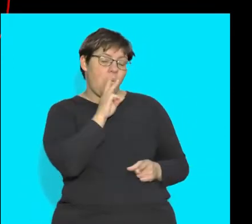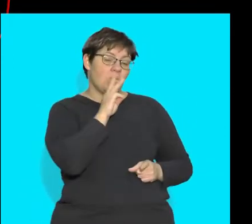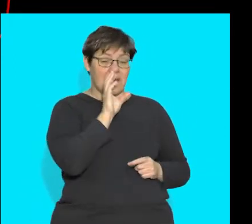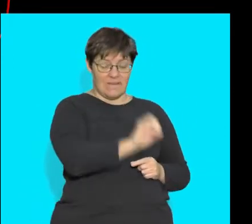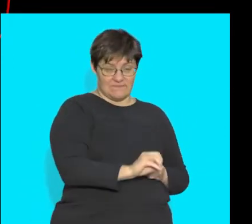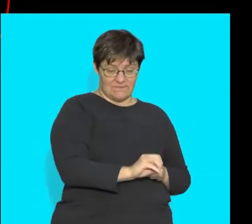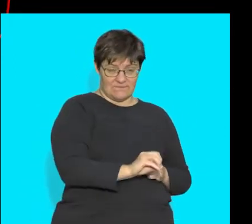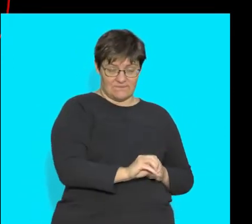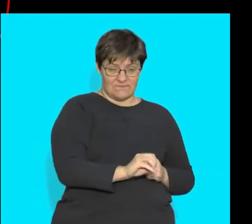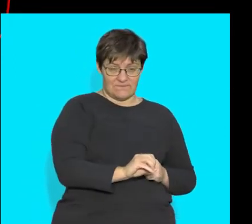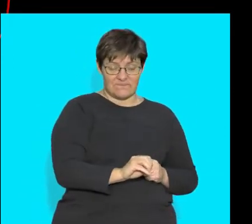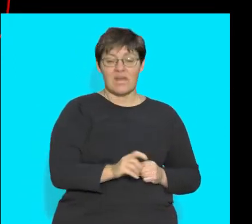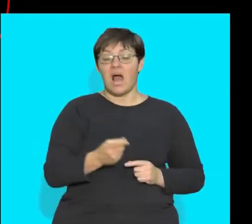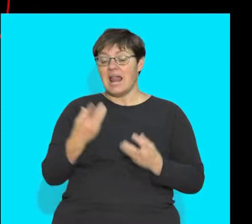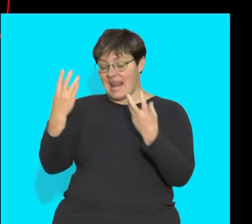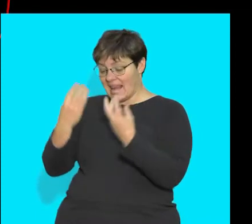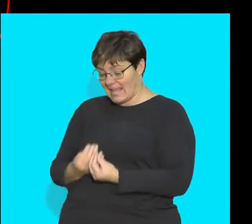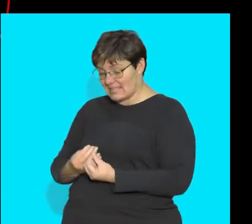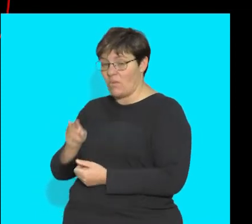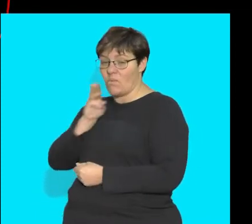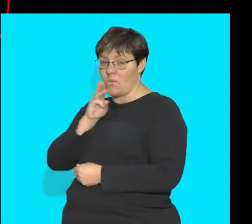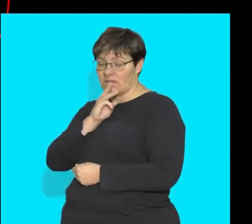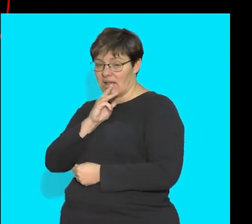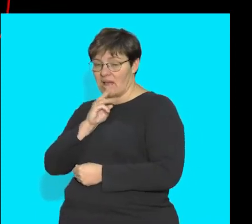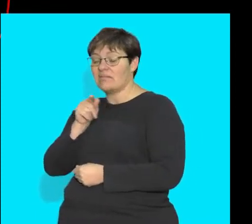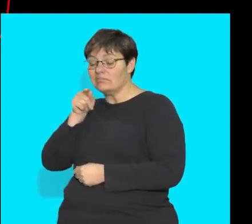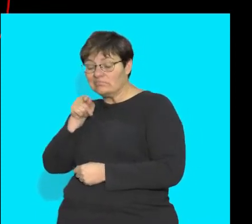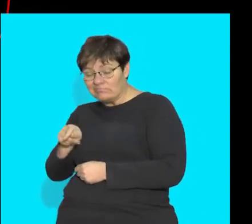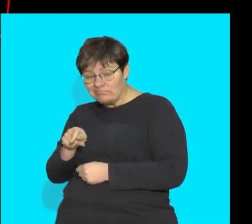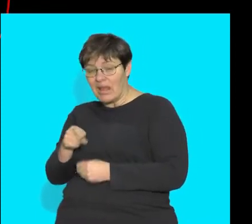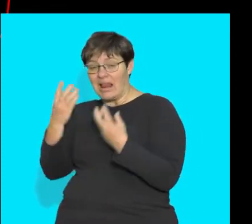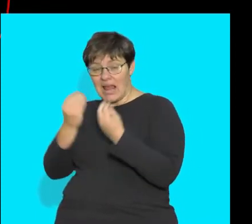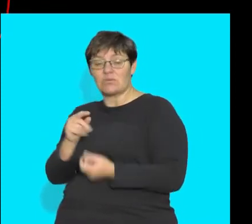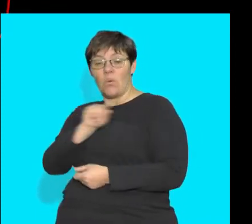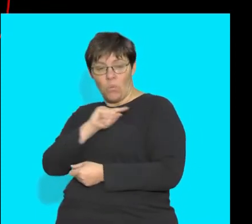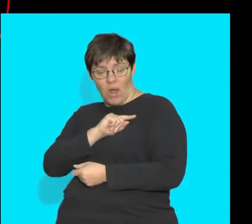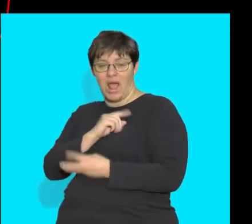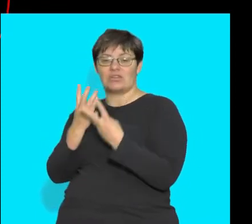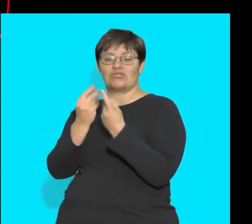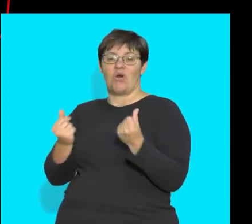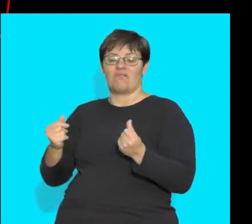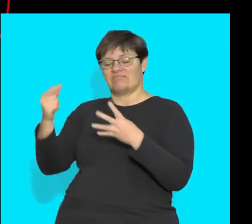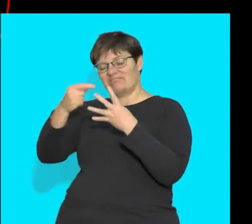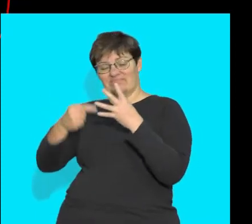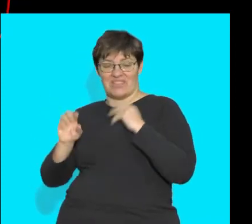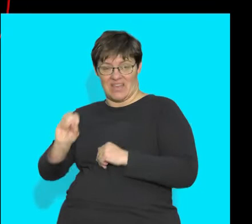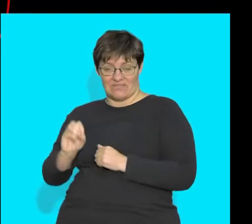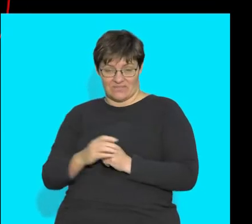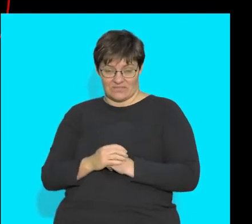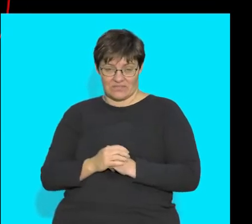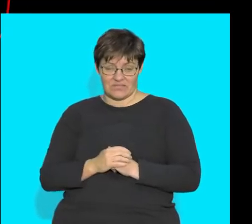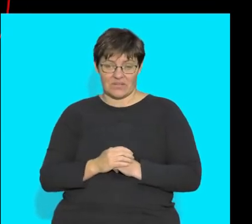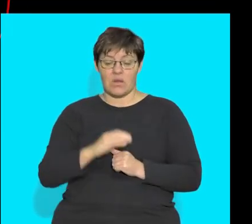water, and where is there the most dissolved substances? So as I said to you,